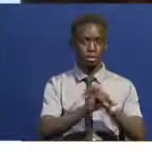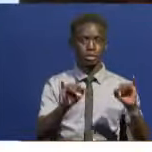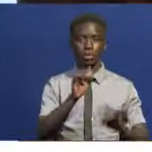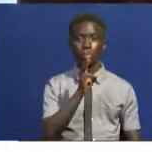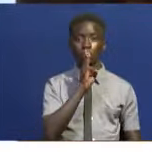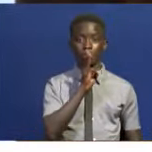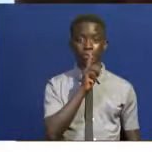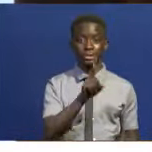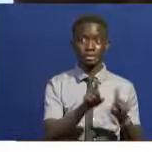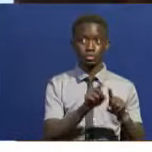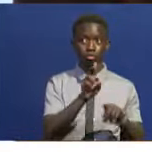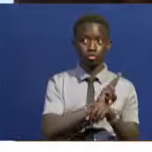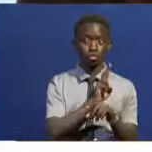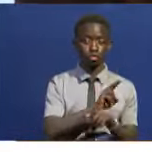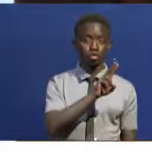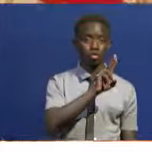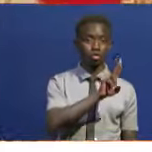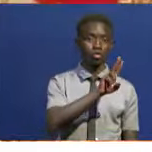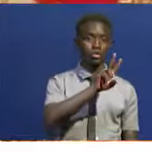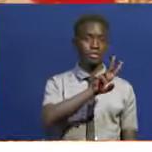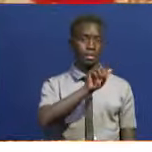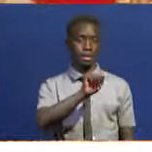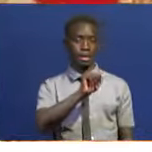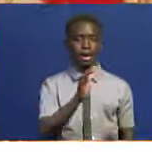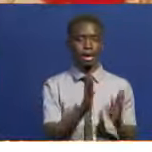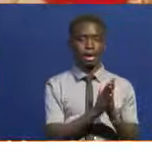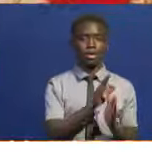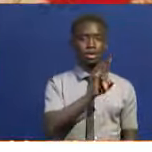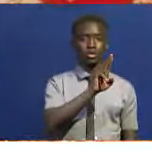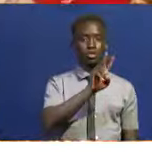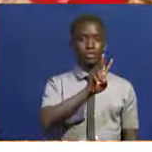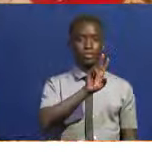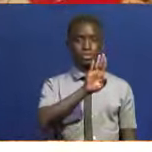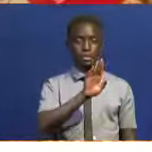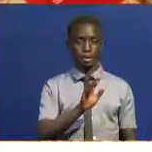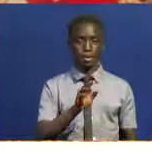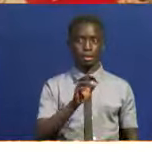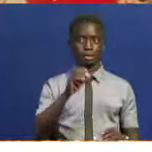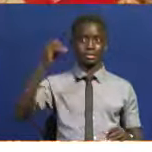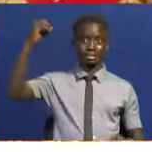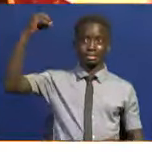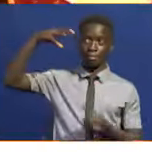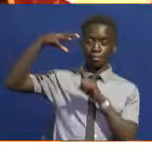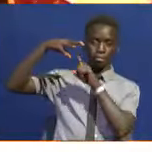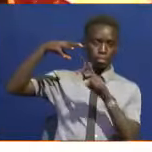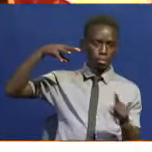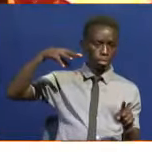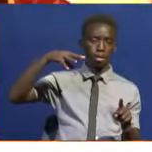utilizes UVA and UVB rays, as well as heat from the sun to purify water.